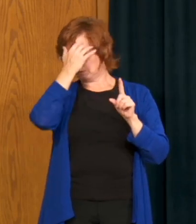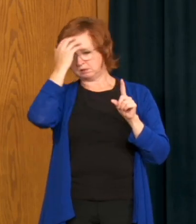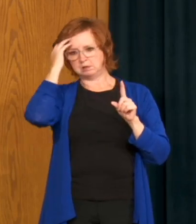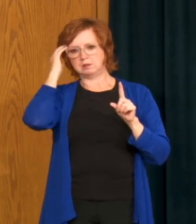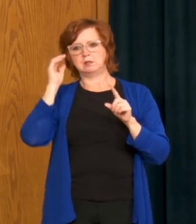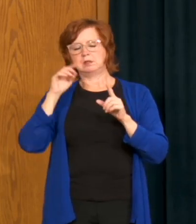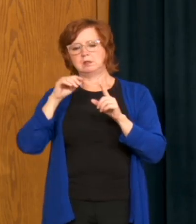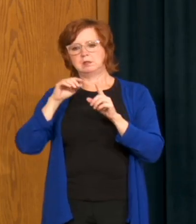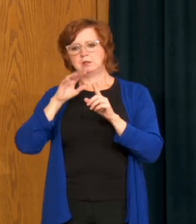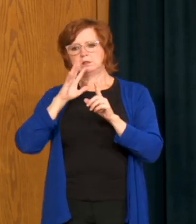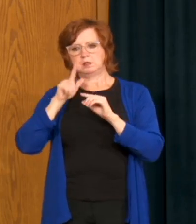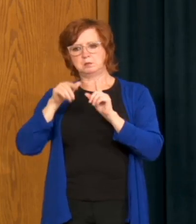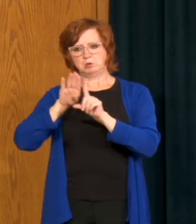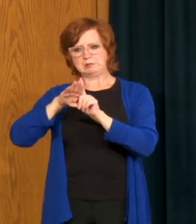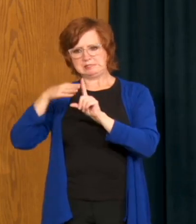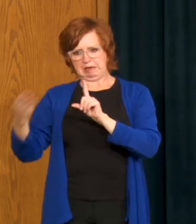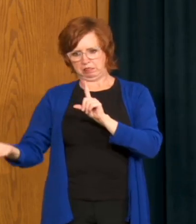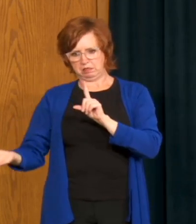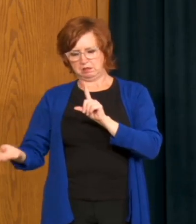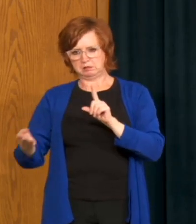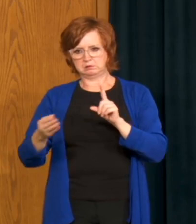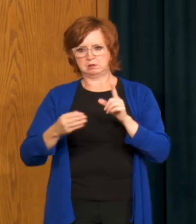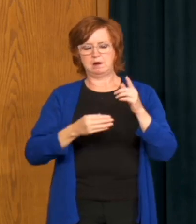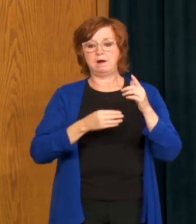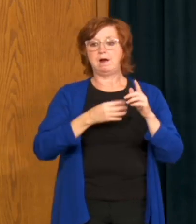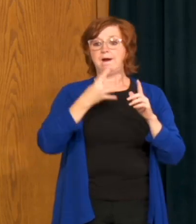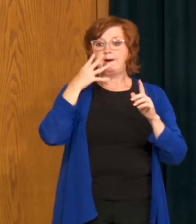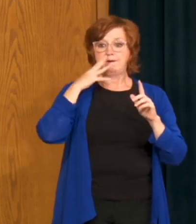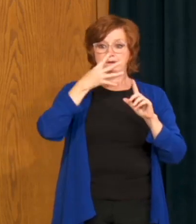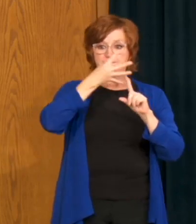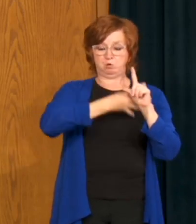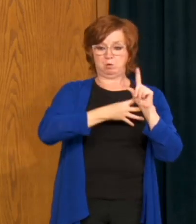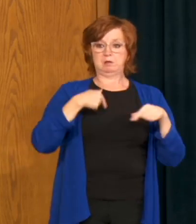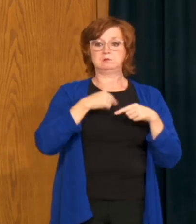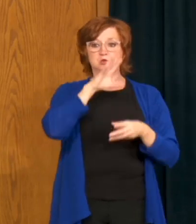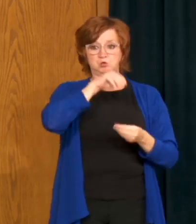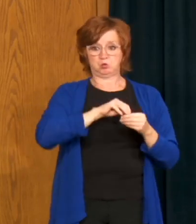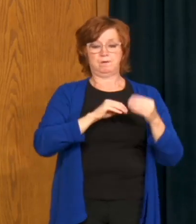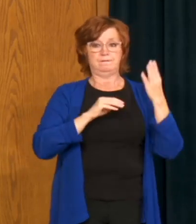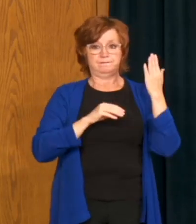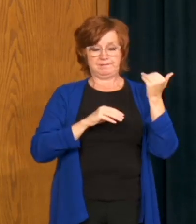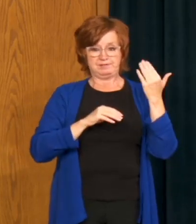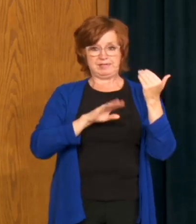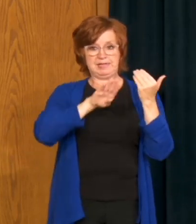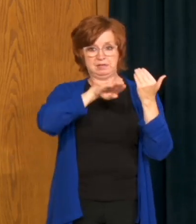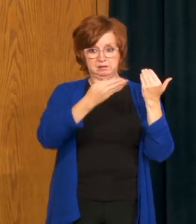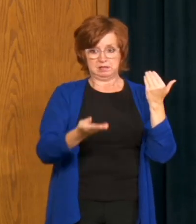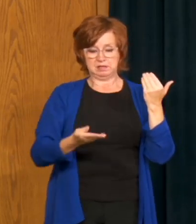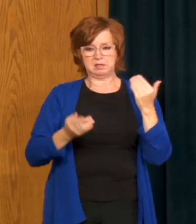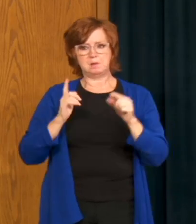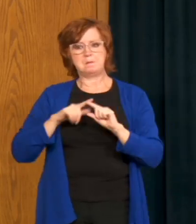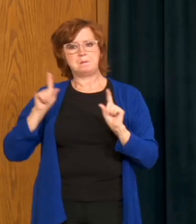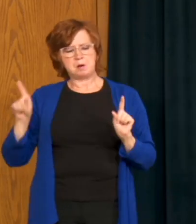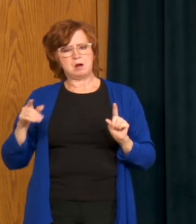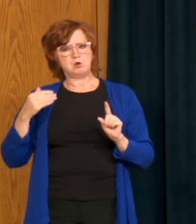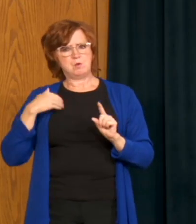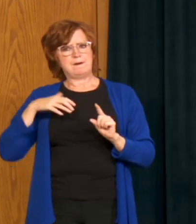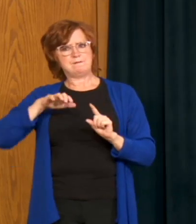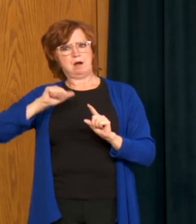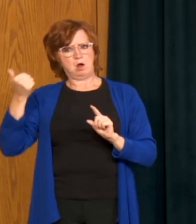tests afterwards where they may have a contributing factor of COVID listed? Do you have those numbers? Yeah,